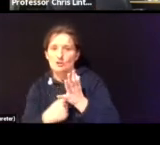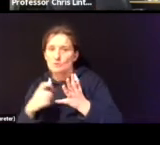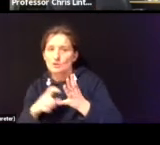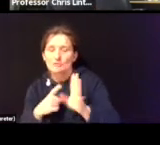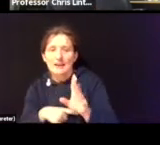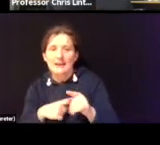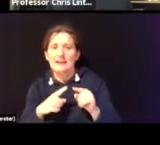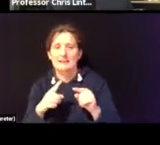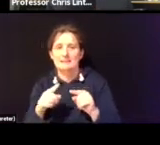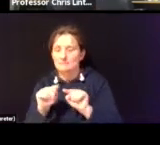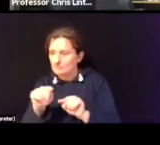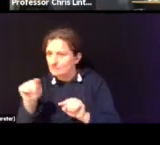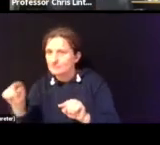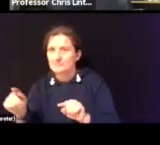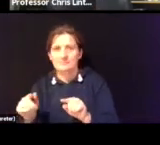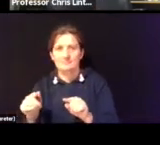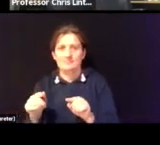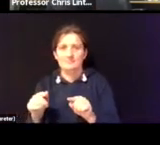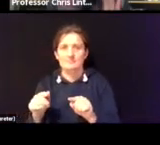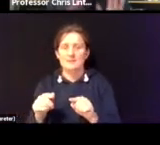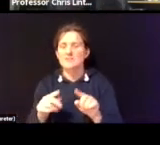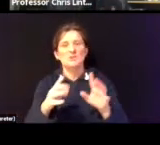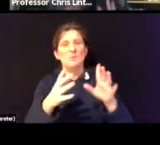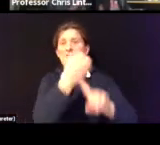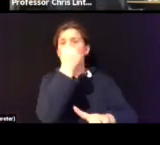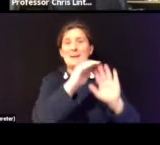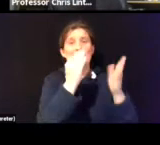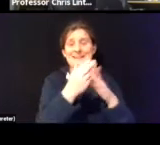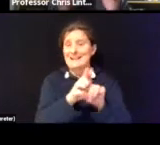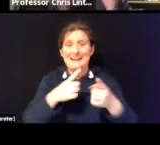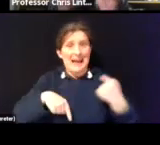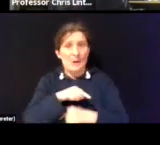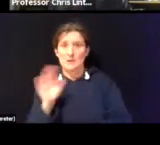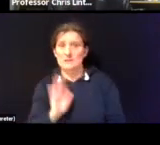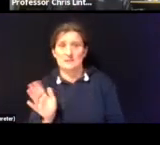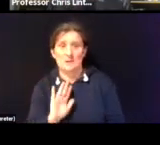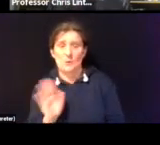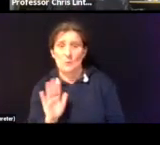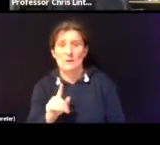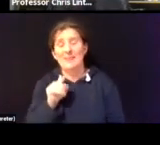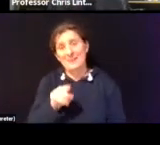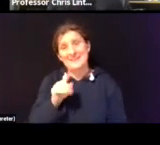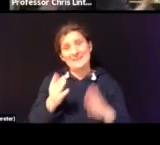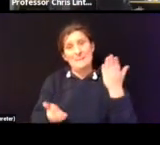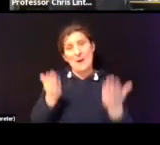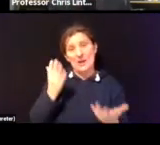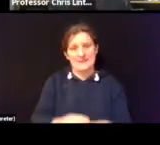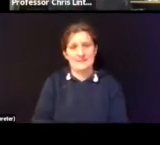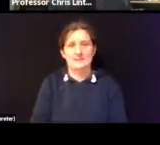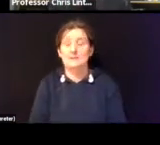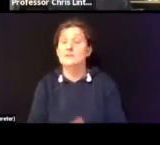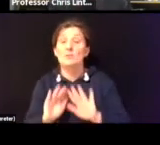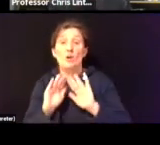finding planets that look like the smaller planets in our solar system, but that's okay. We understand that. This is a bias. Earth, as I